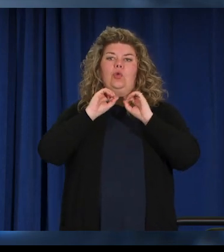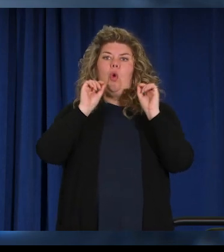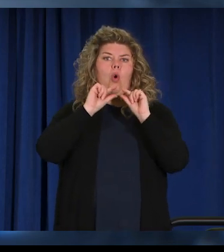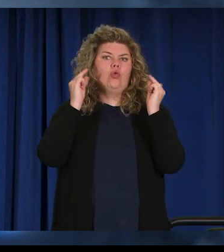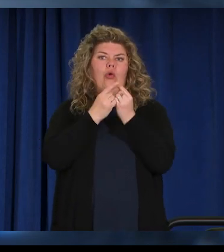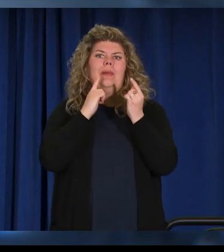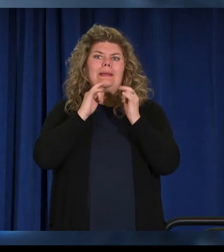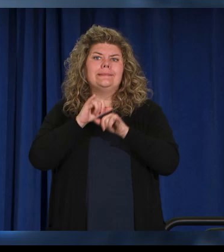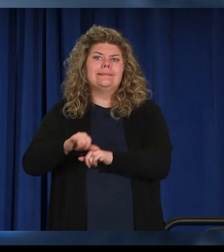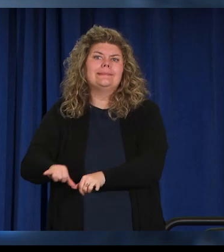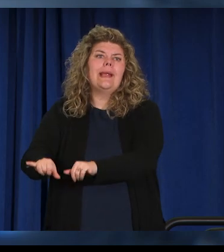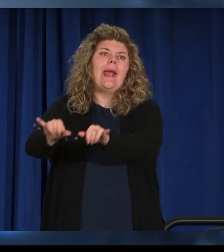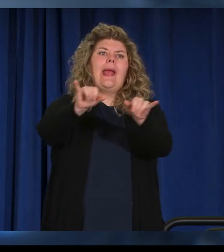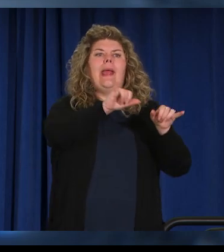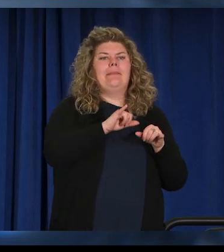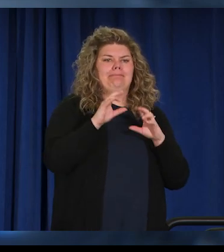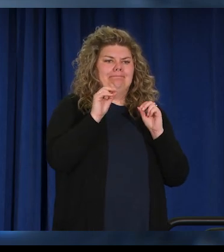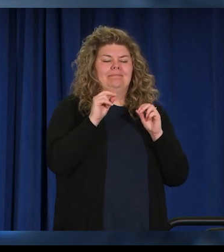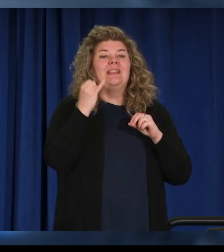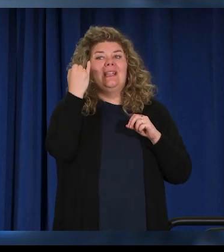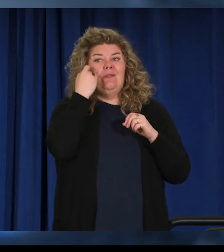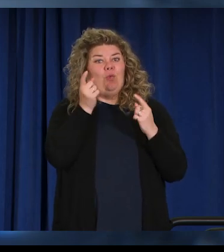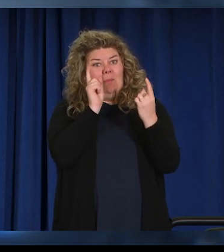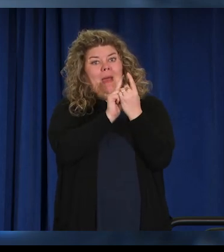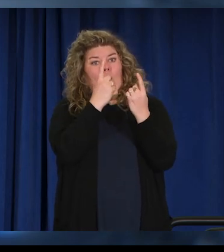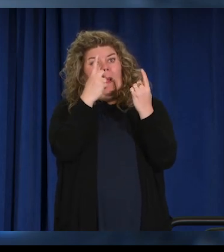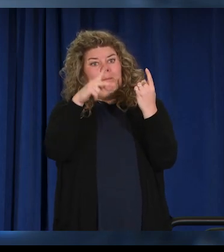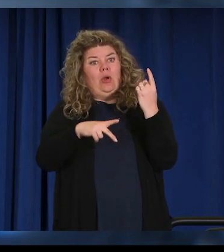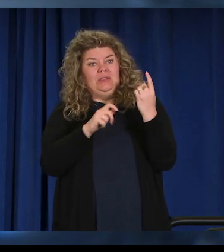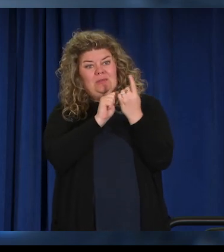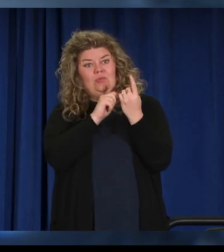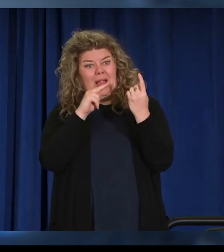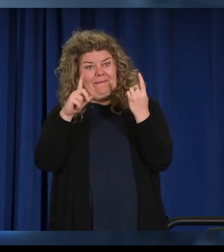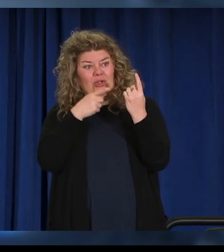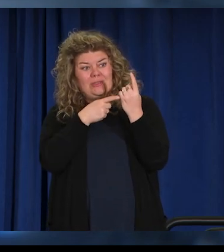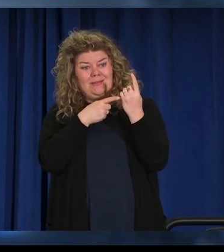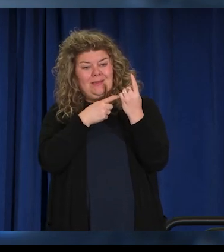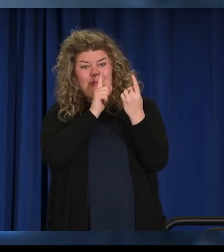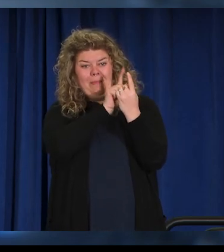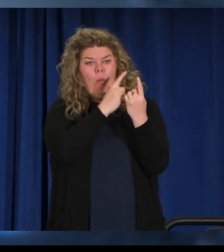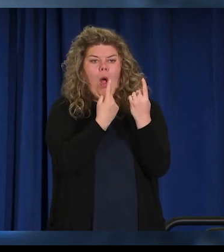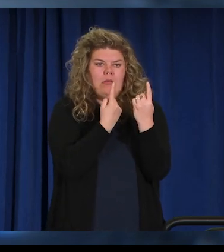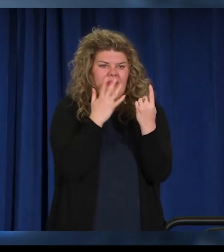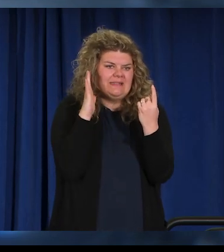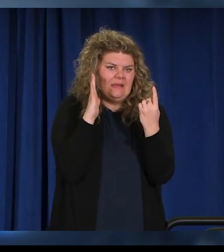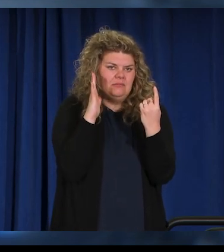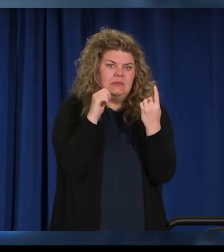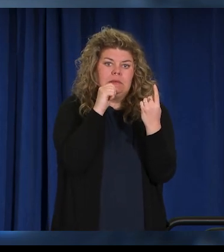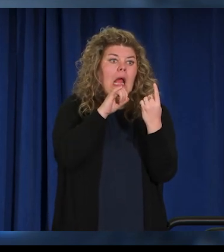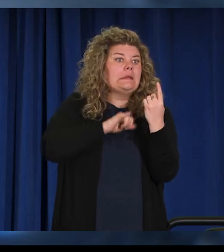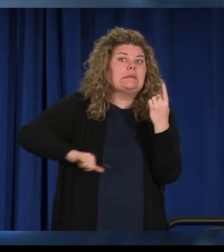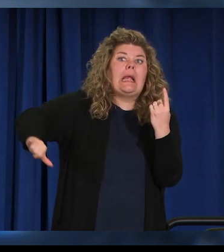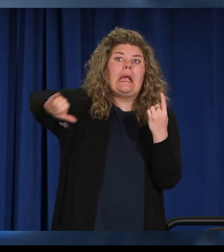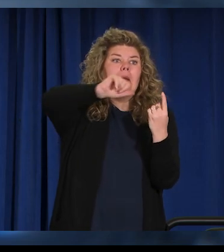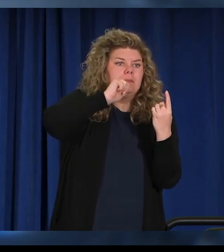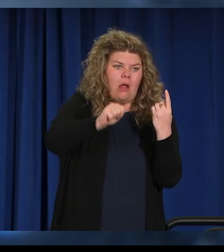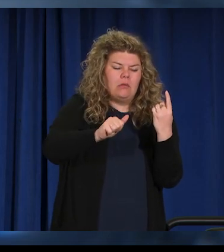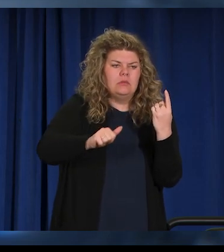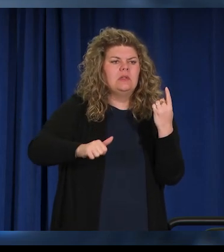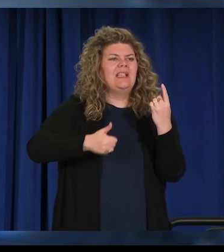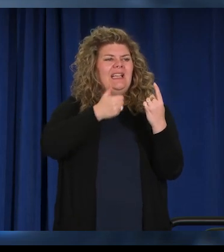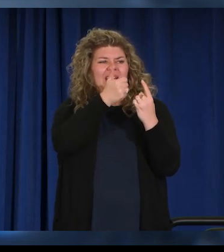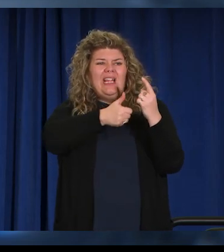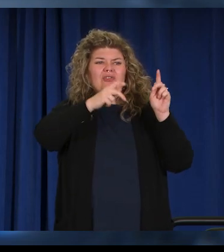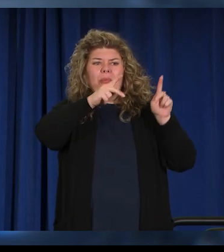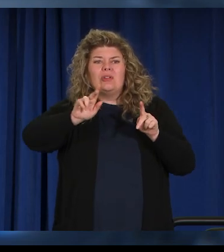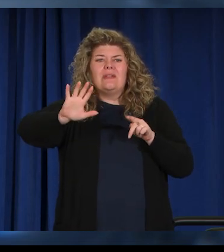heard this about 4 times today. If you've met one neurodivergent person, you've met one, not all of them. Lived experiences are going to be varying widely